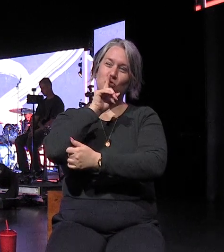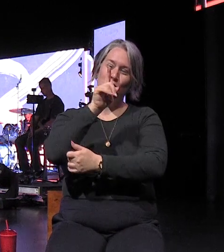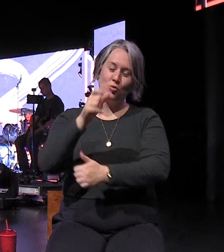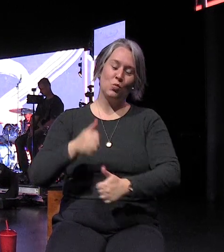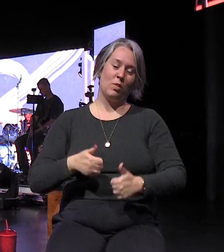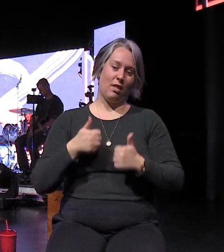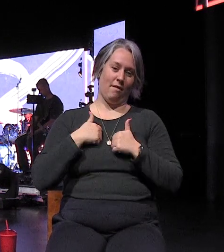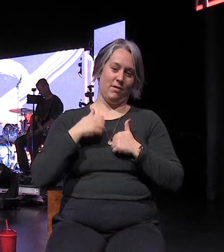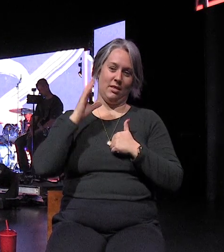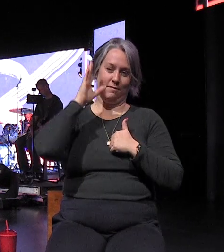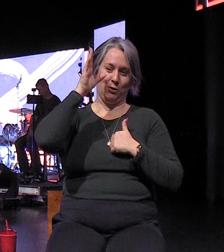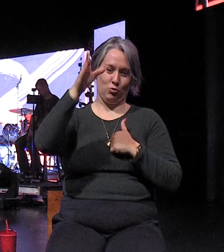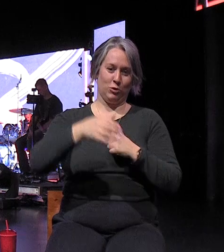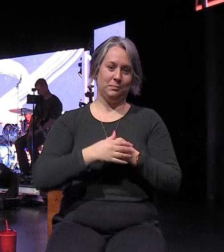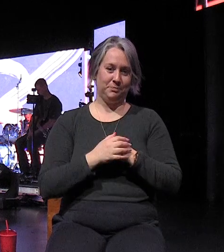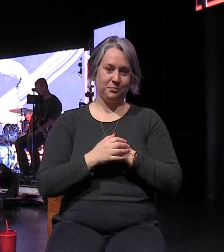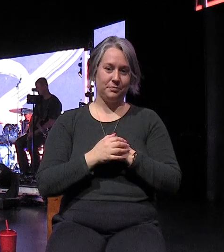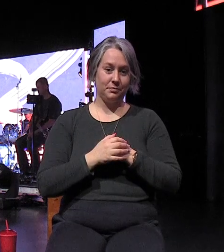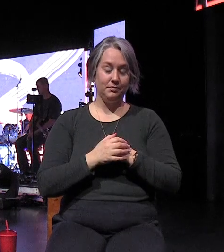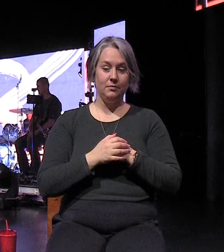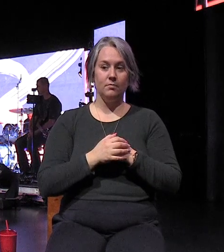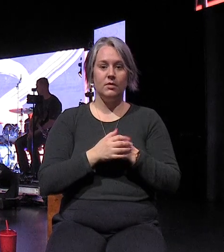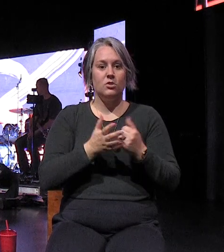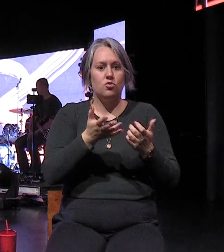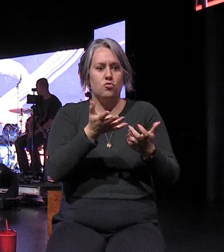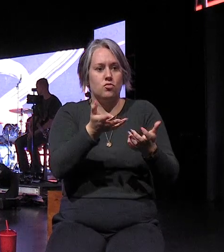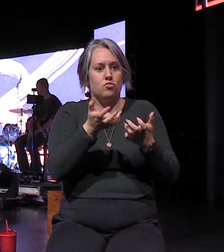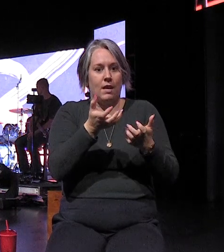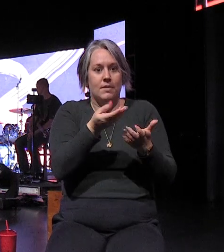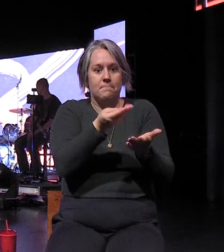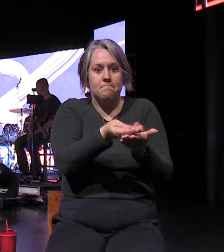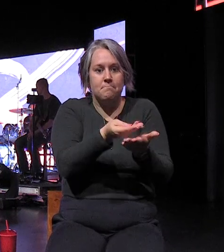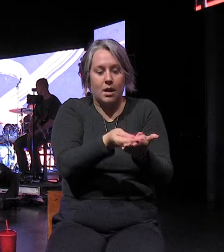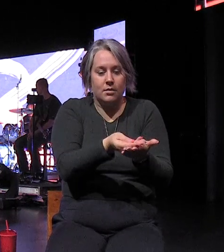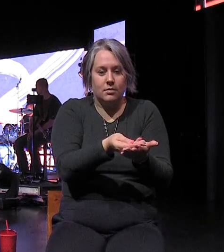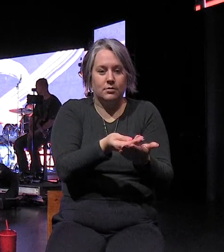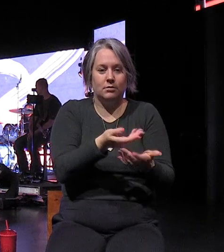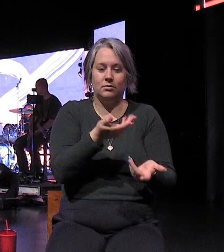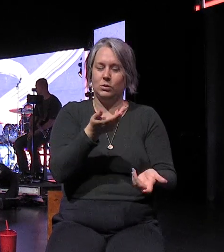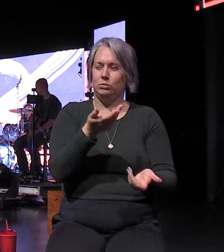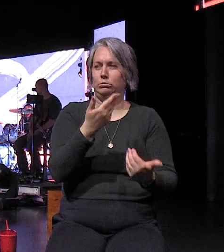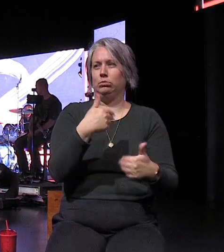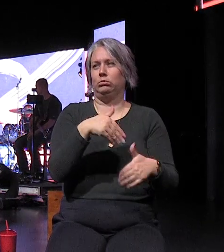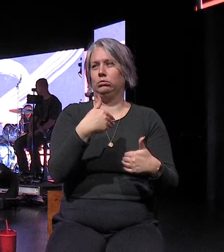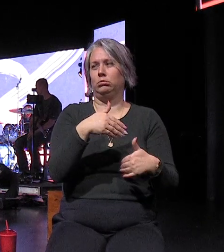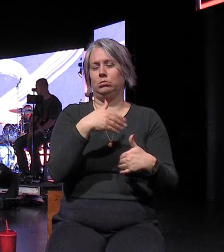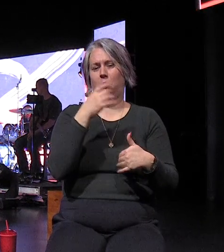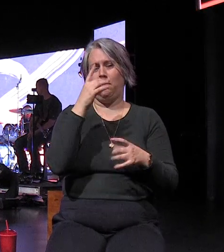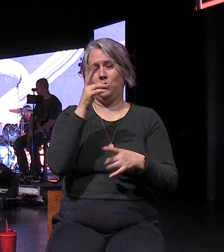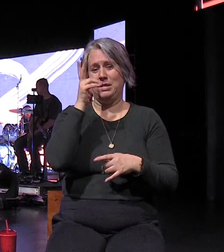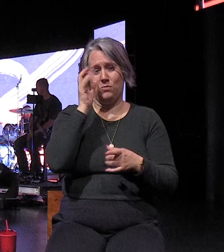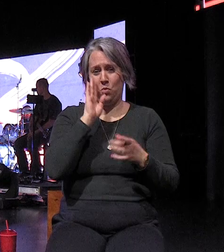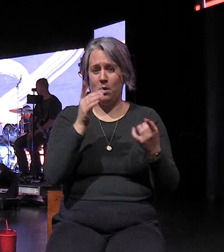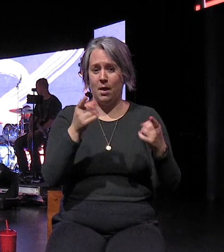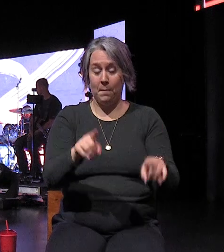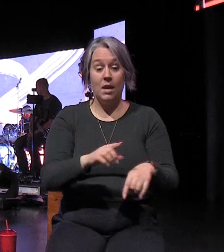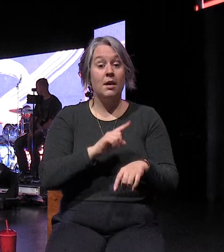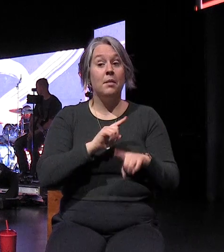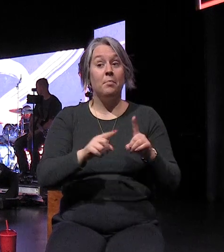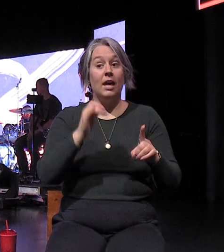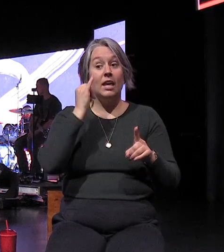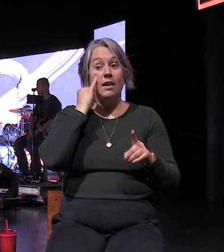life. You see, craving money leads to all kinds of evil. But doing good with our